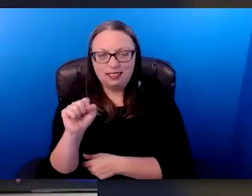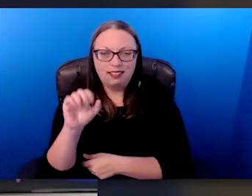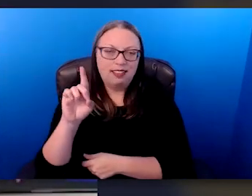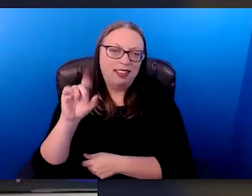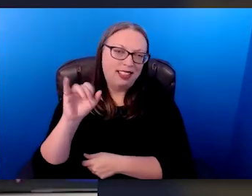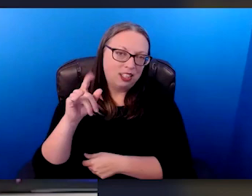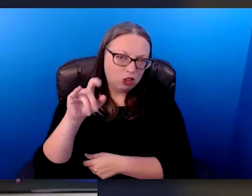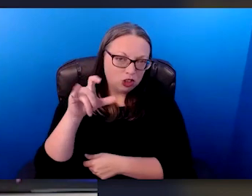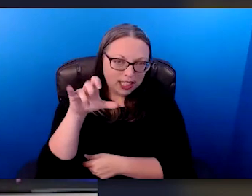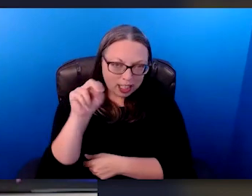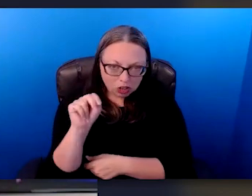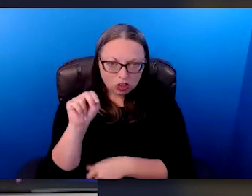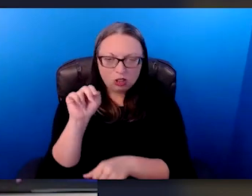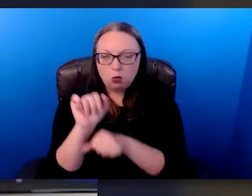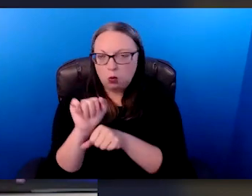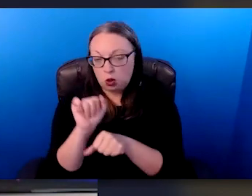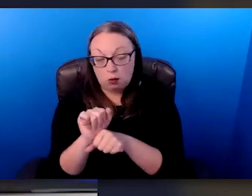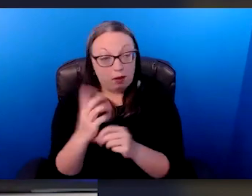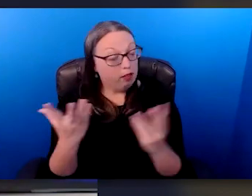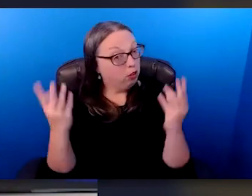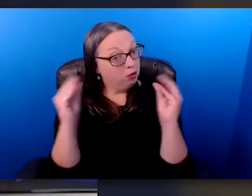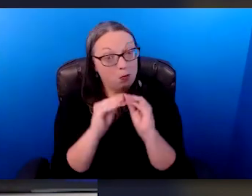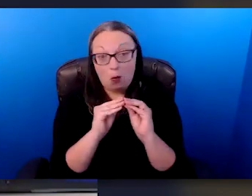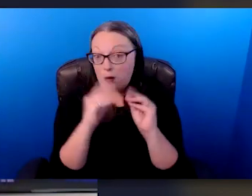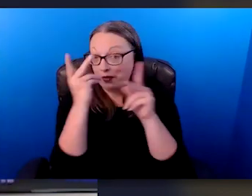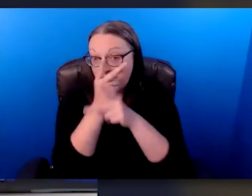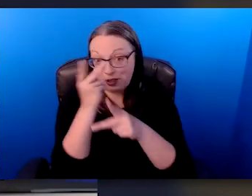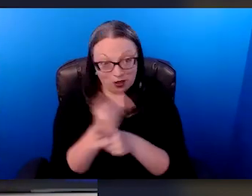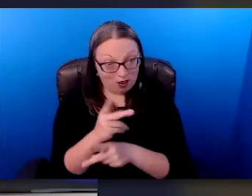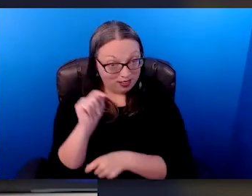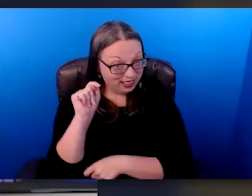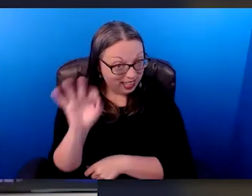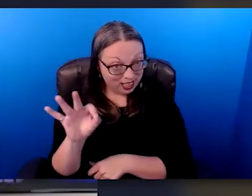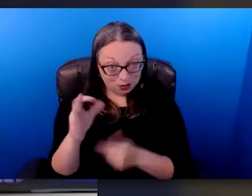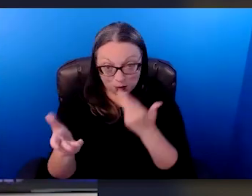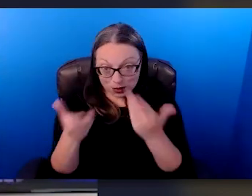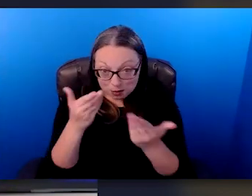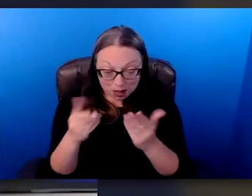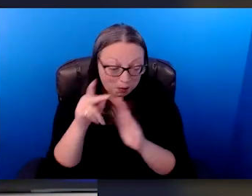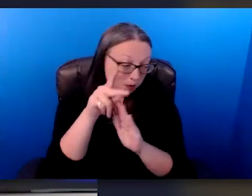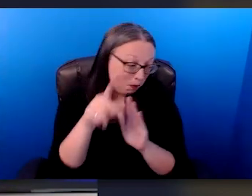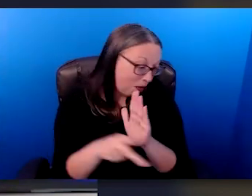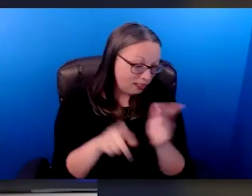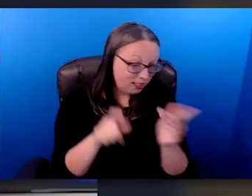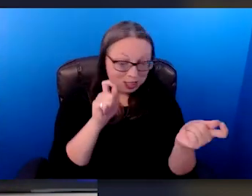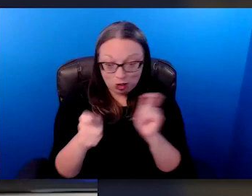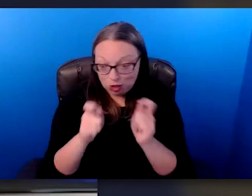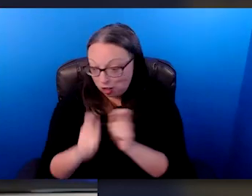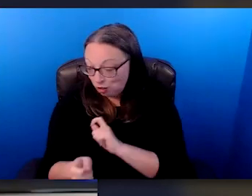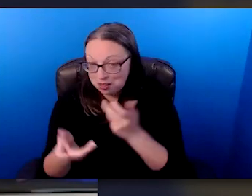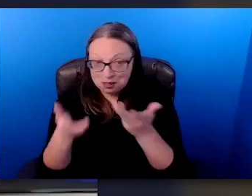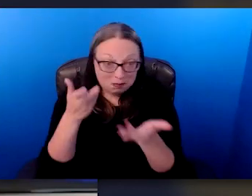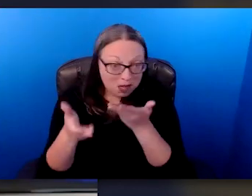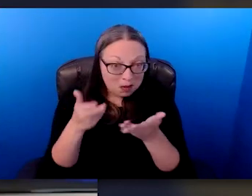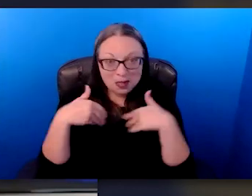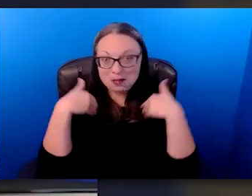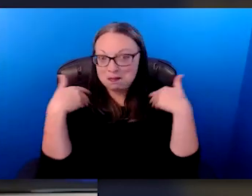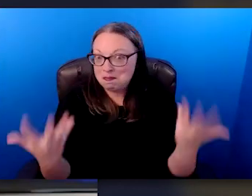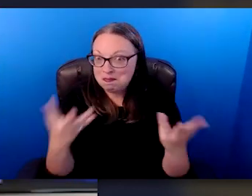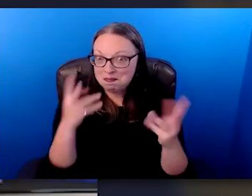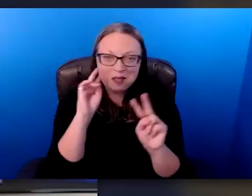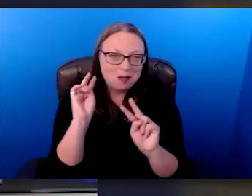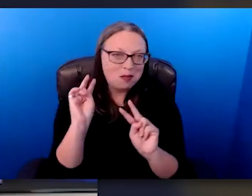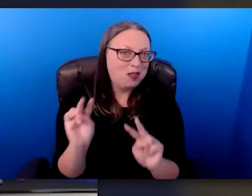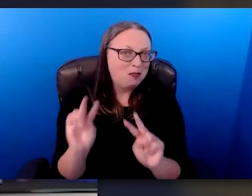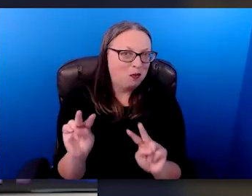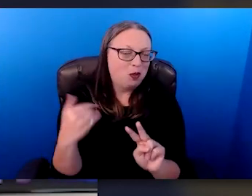work ahead for us. Task forces, perhaps. Policy changes, perhaps. So we're looking forward to having a little bit more of